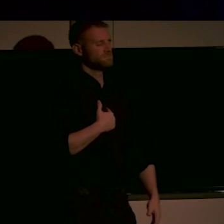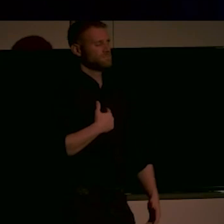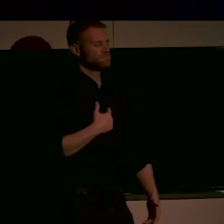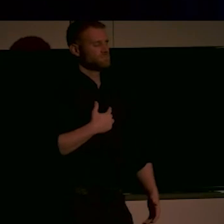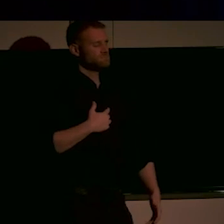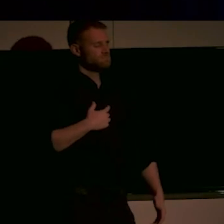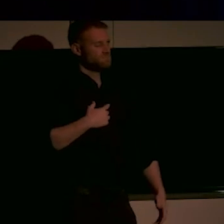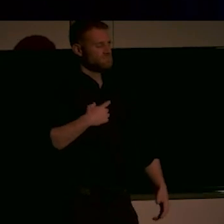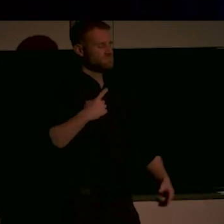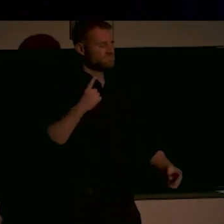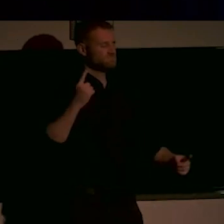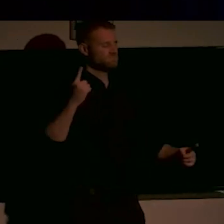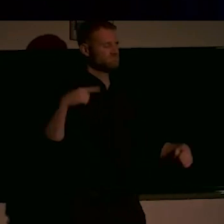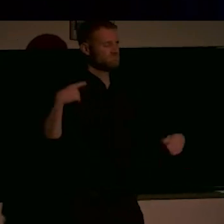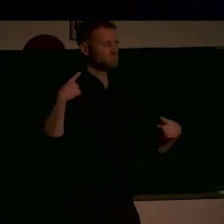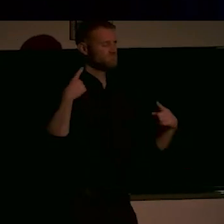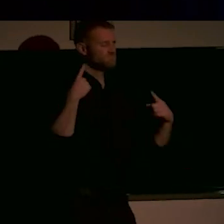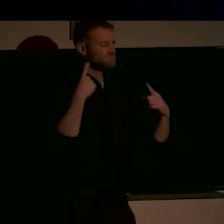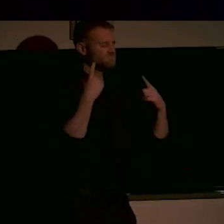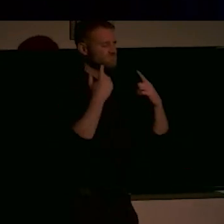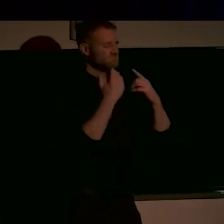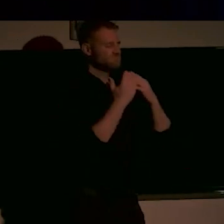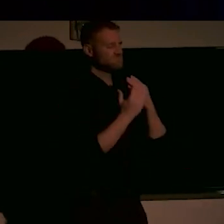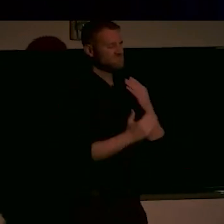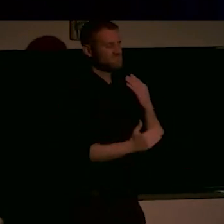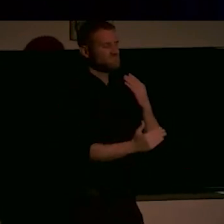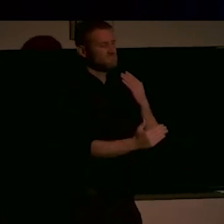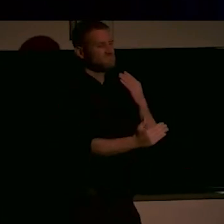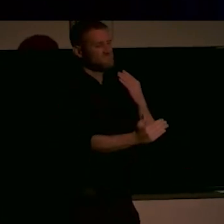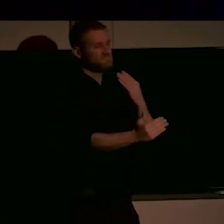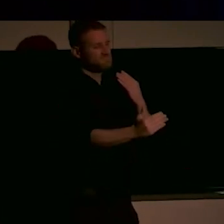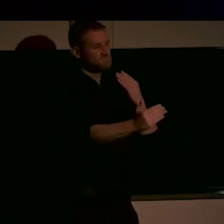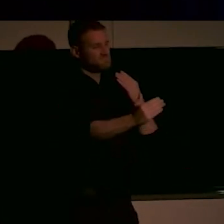always going to love